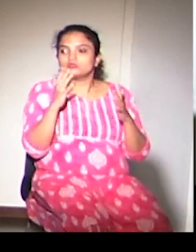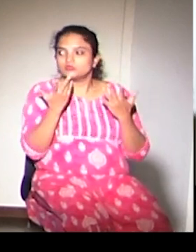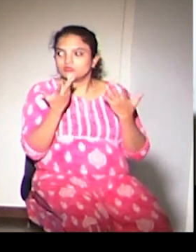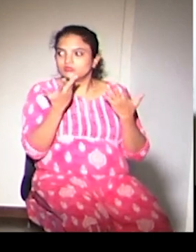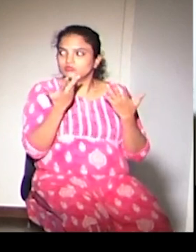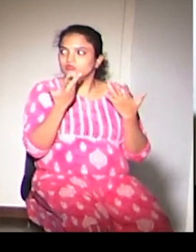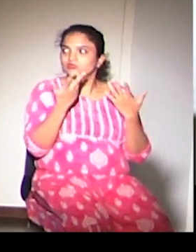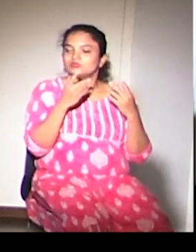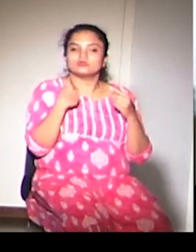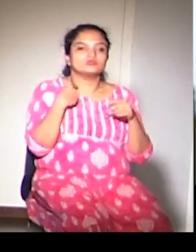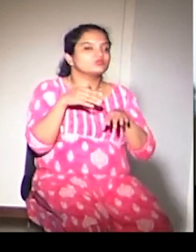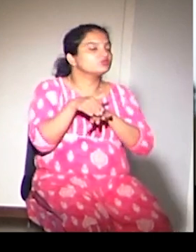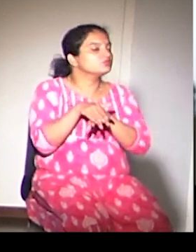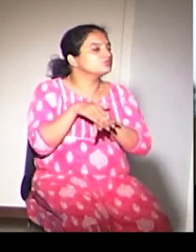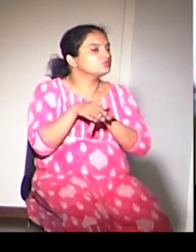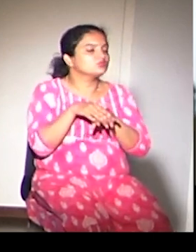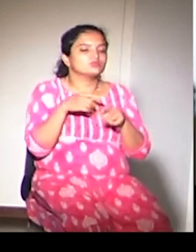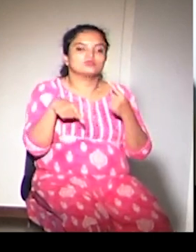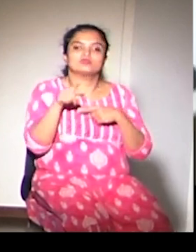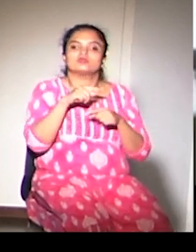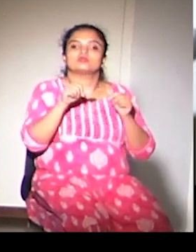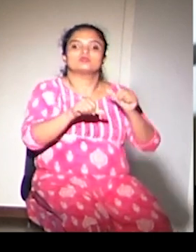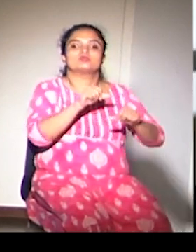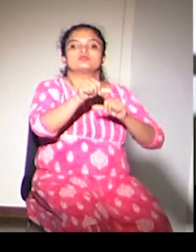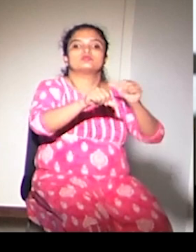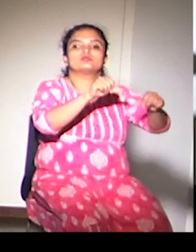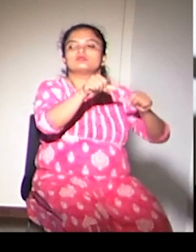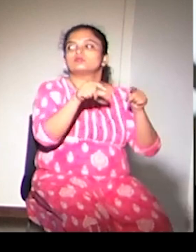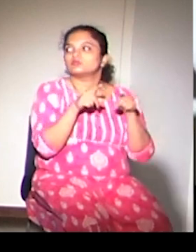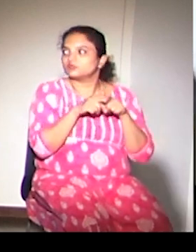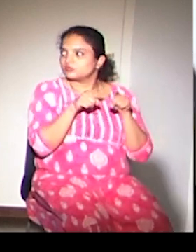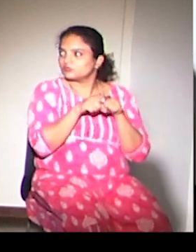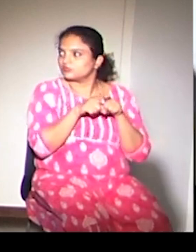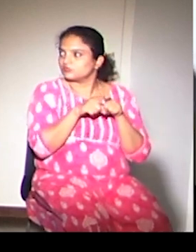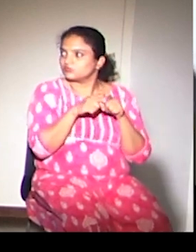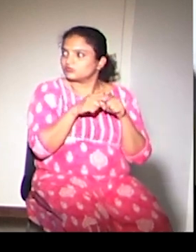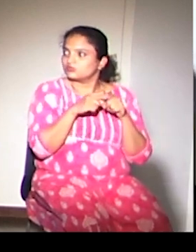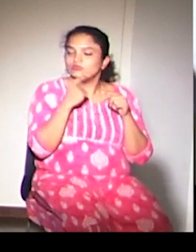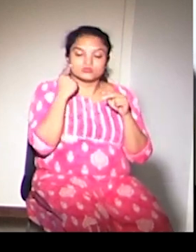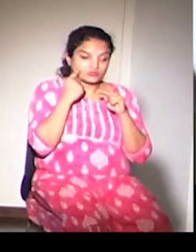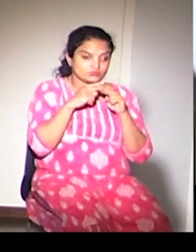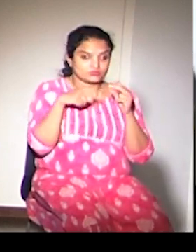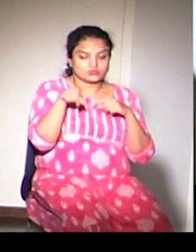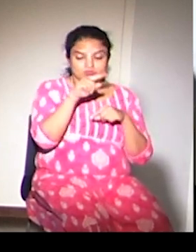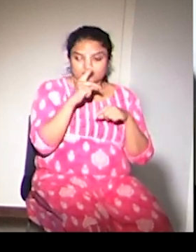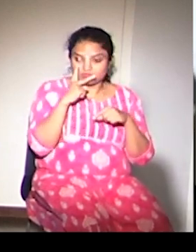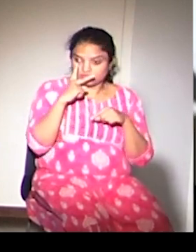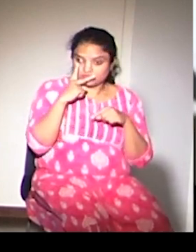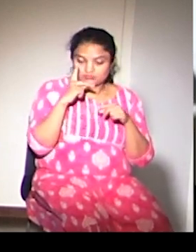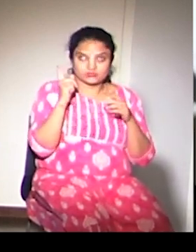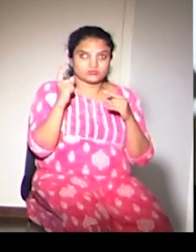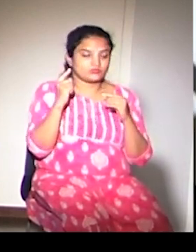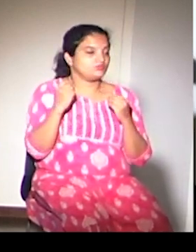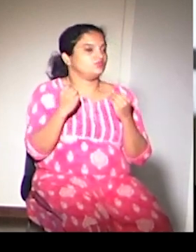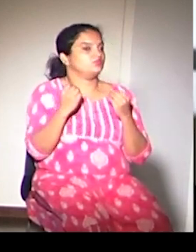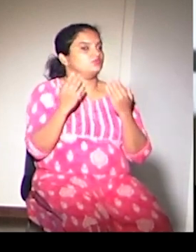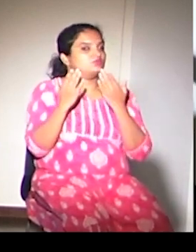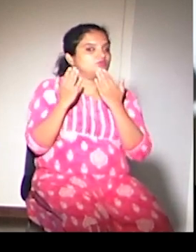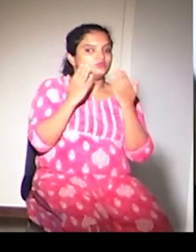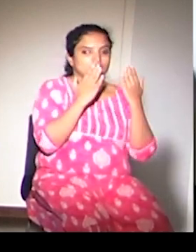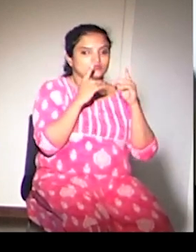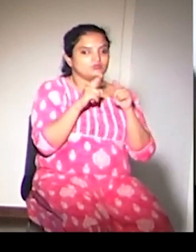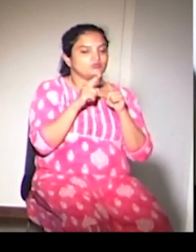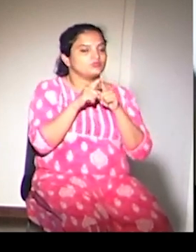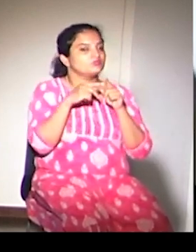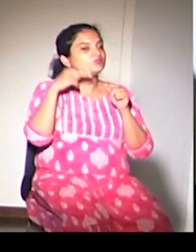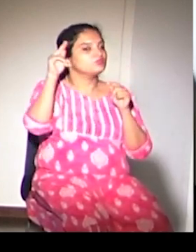slow and complicated process. And you can see immediately why the there was great appeal to painted